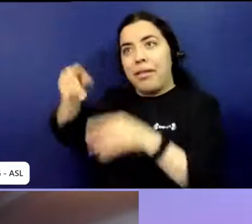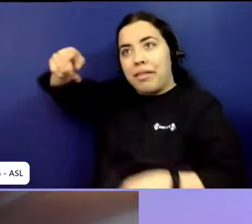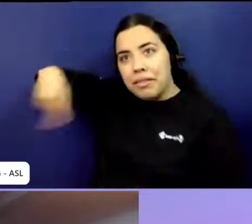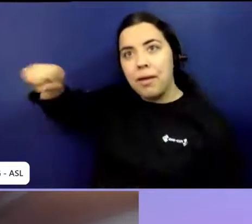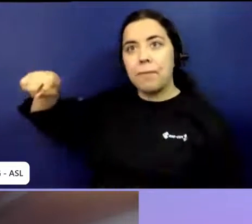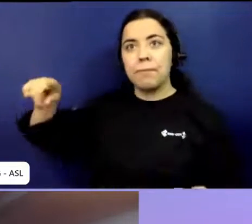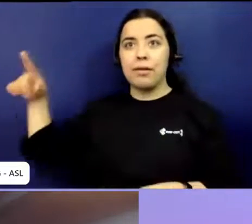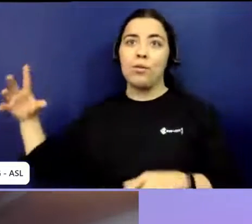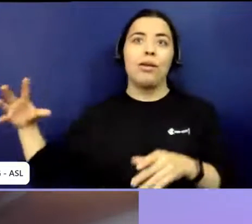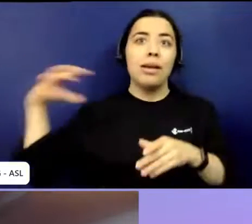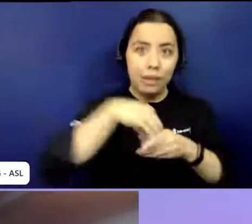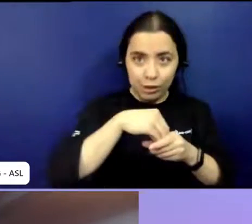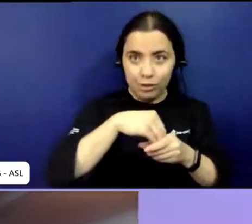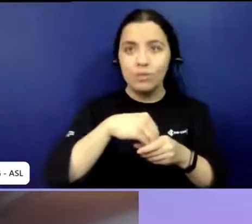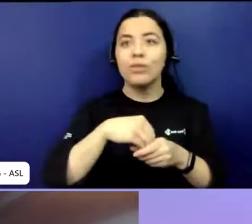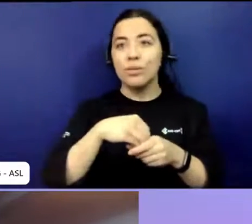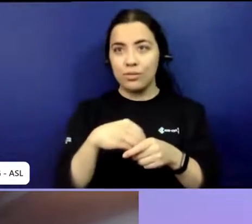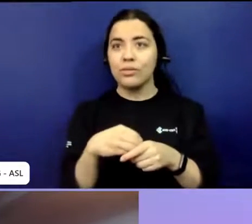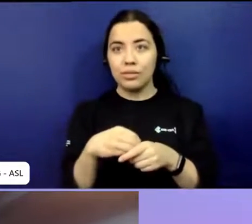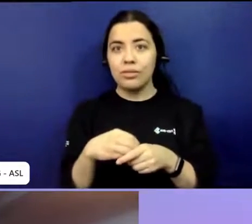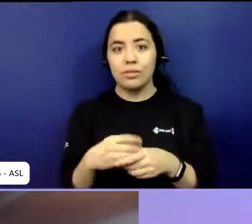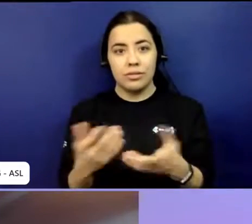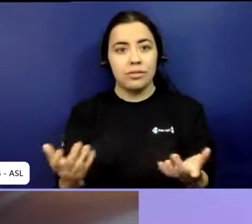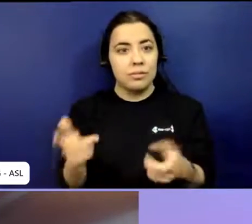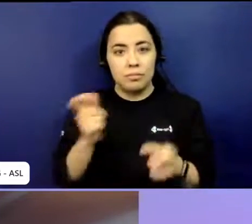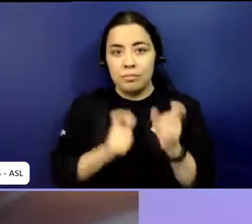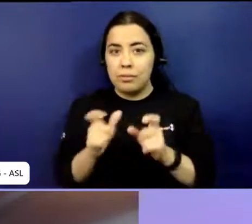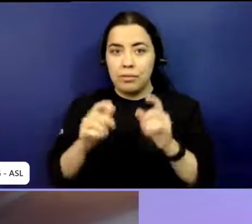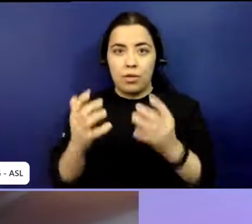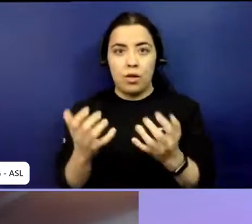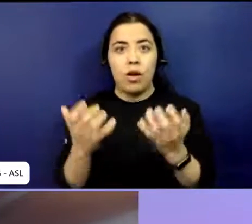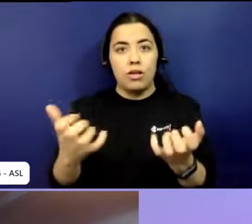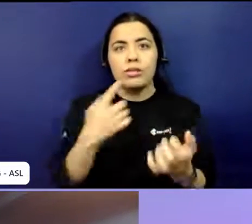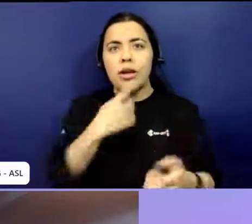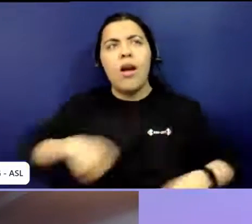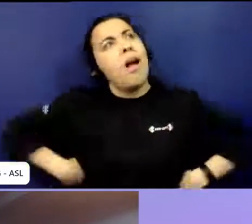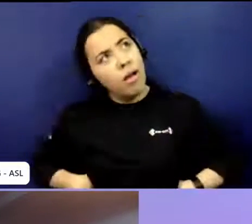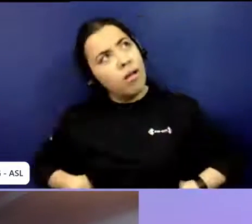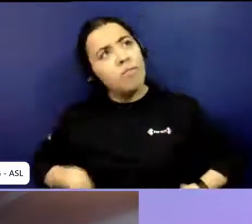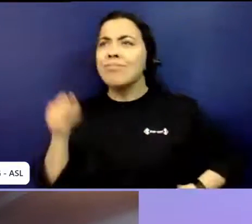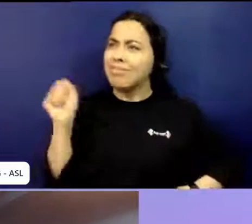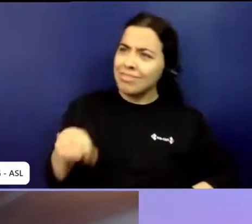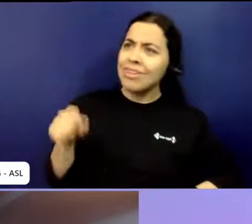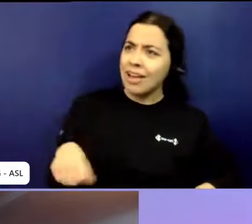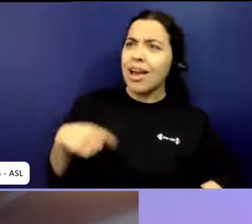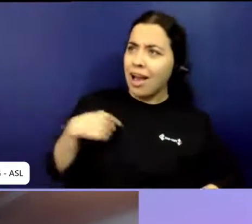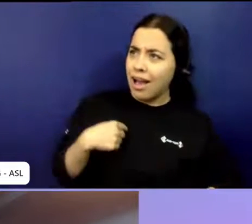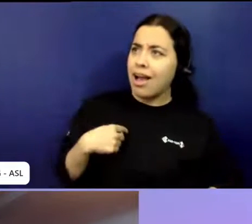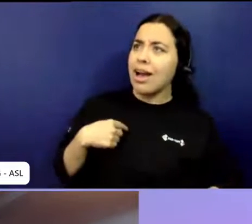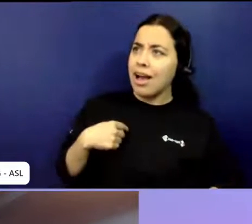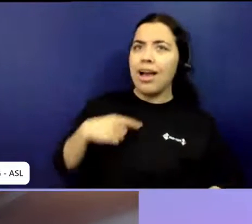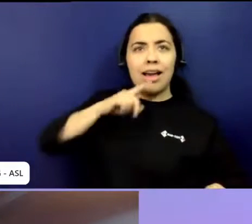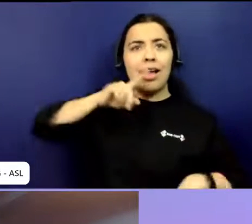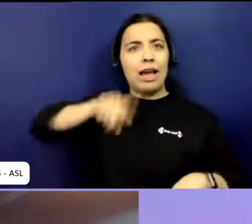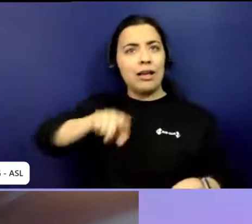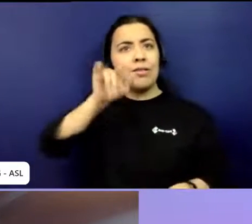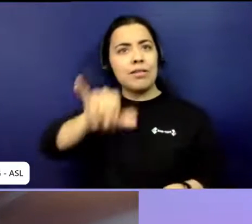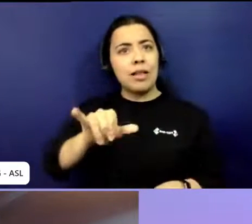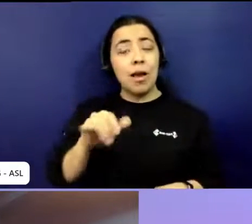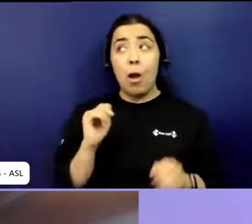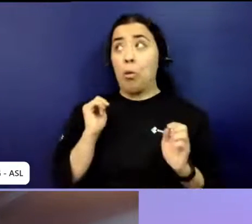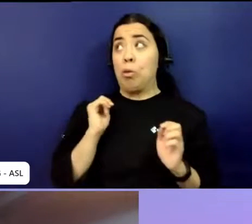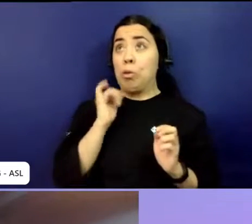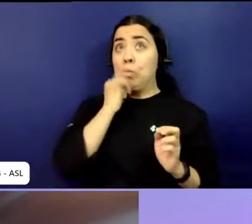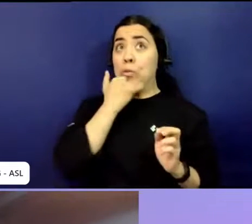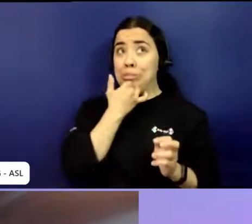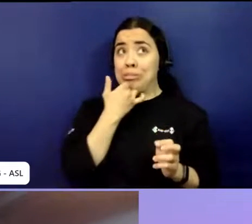were engagement. when they were engaged in it, then people in the audience could say, oh yeah, I happen to have been one that answered that. And then, oops,